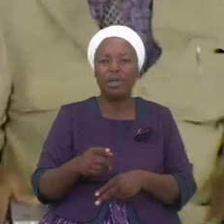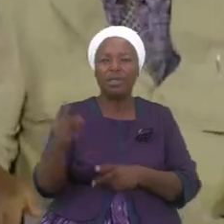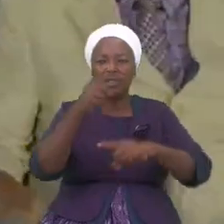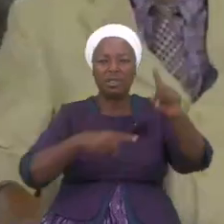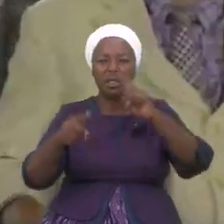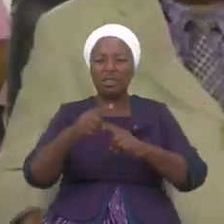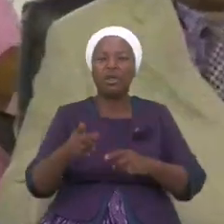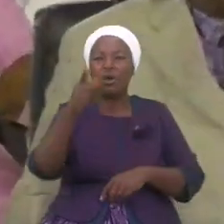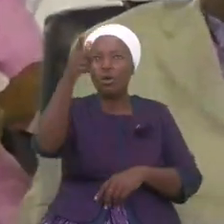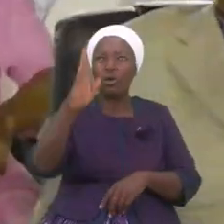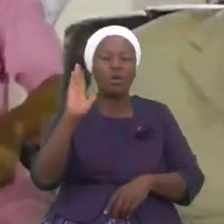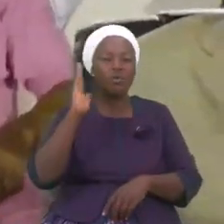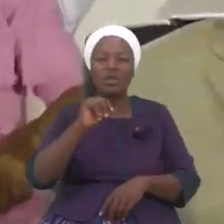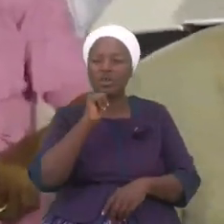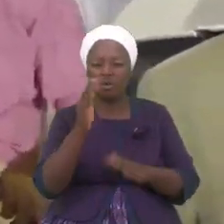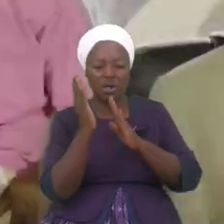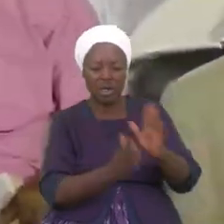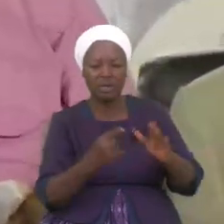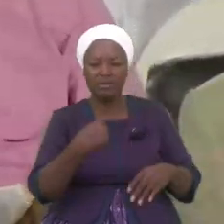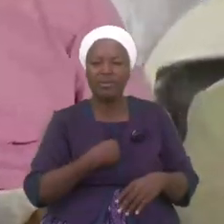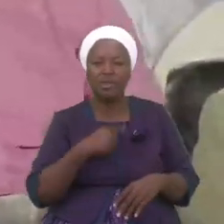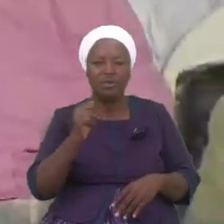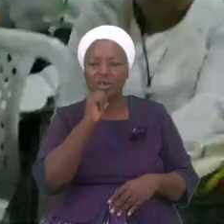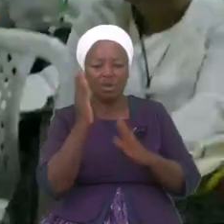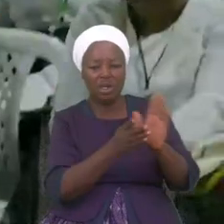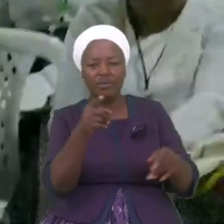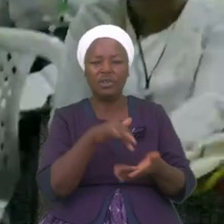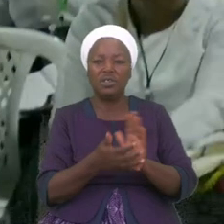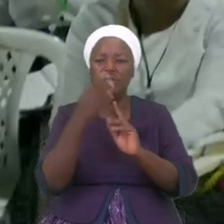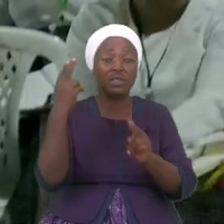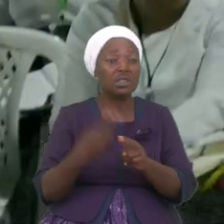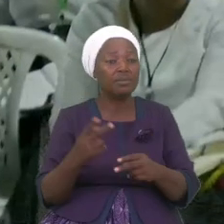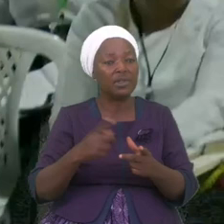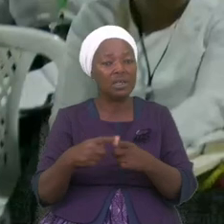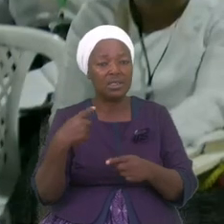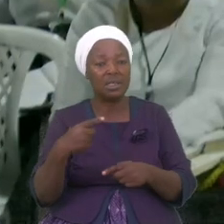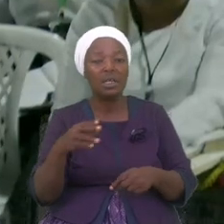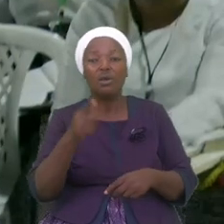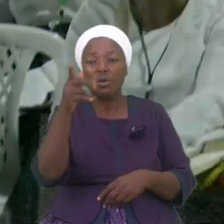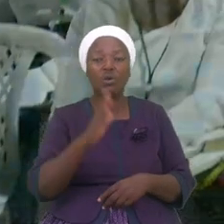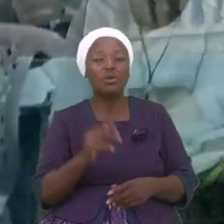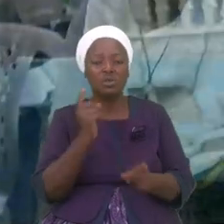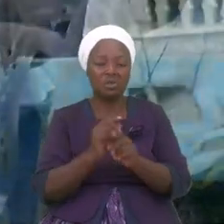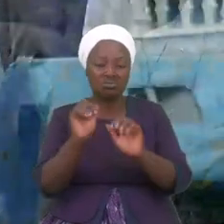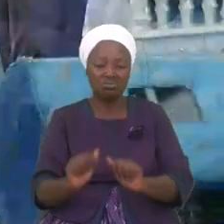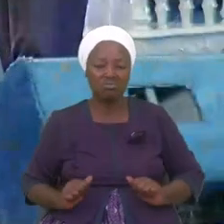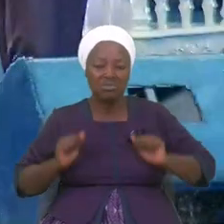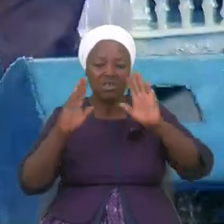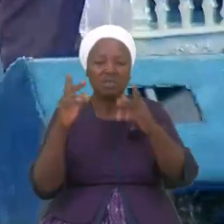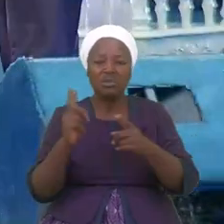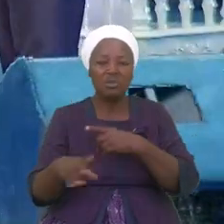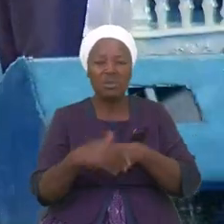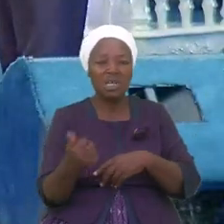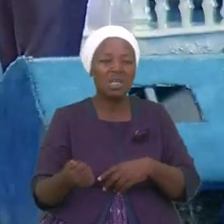up. He will not give you up in Jesus' name. It says that God gave them over to a reprobate mind to